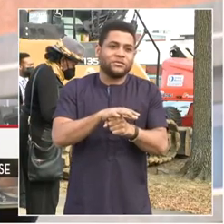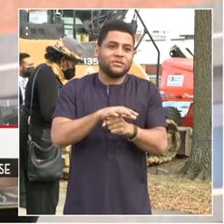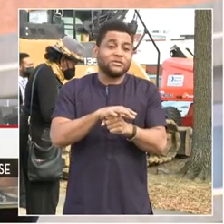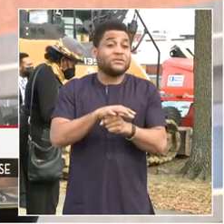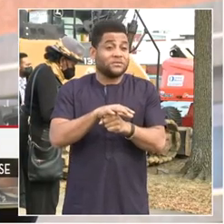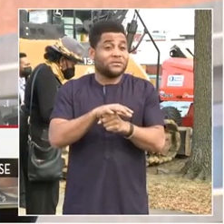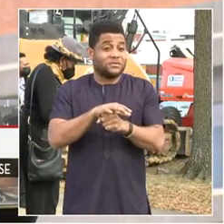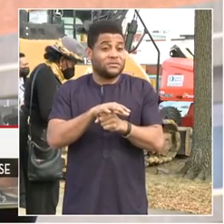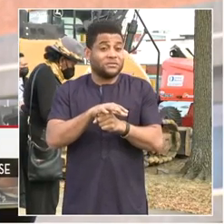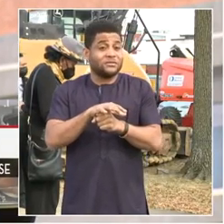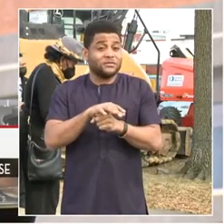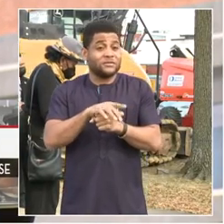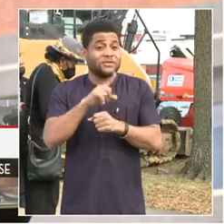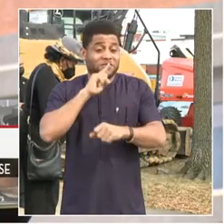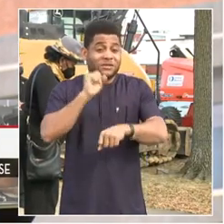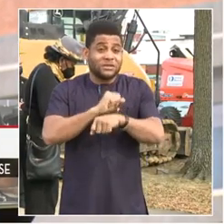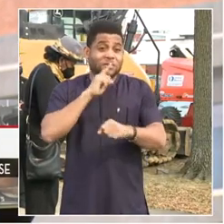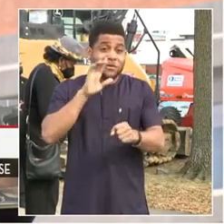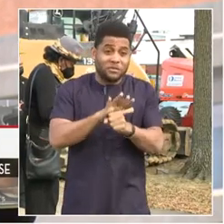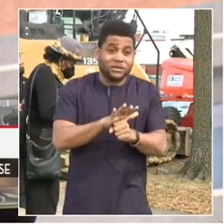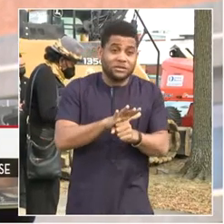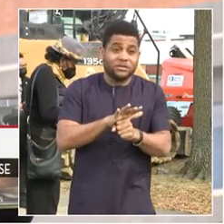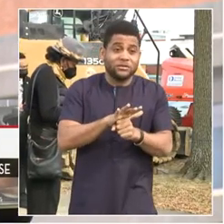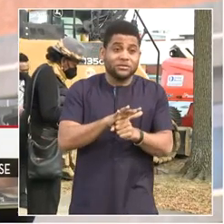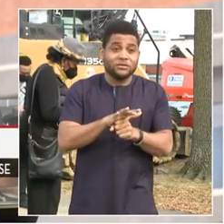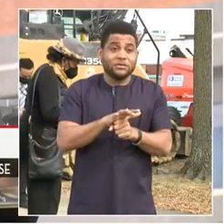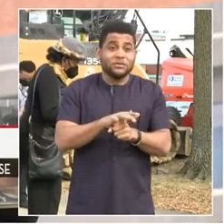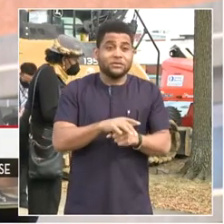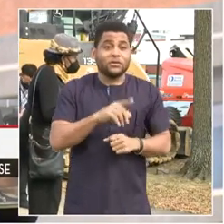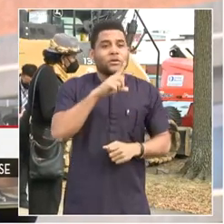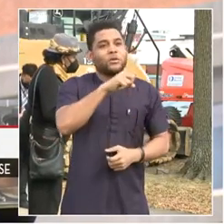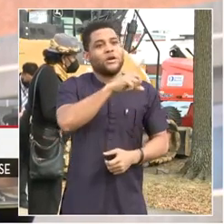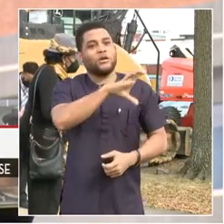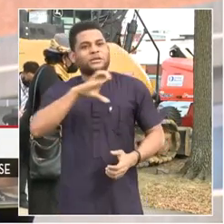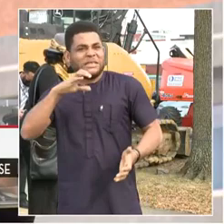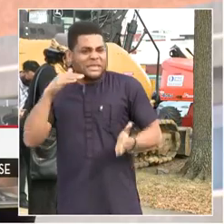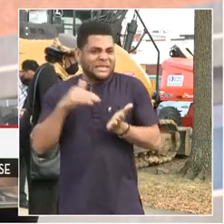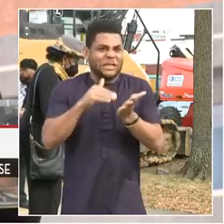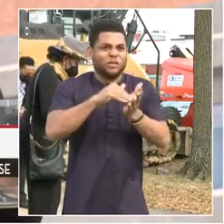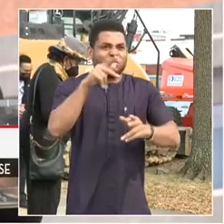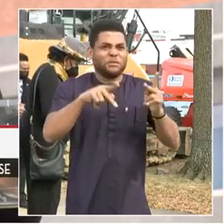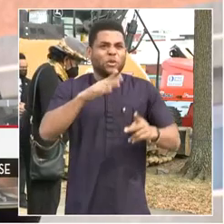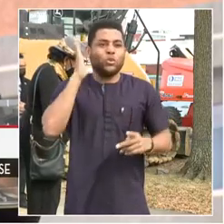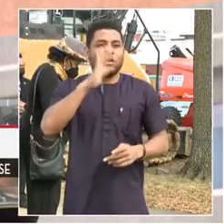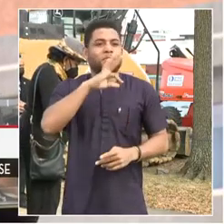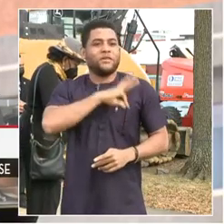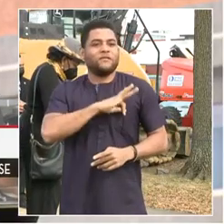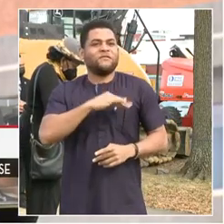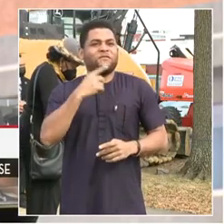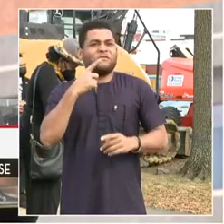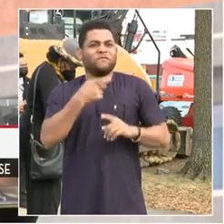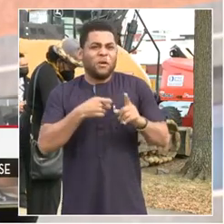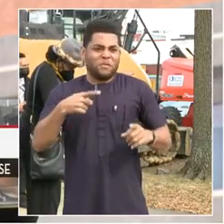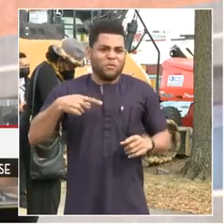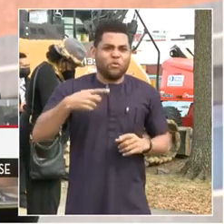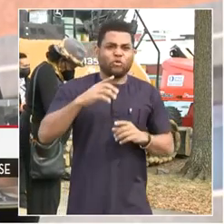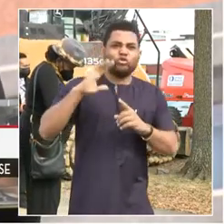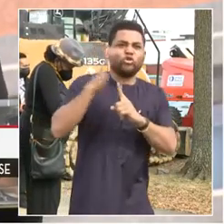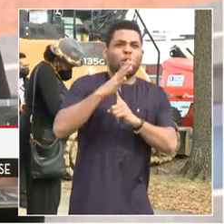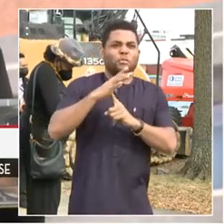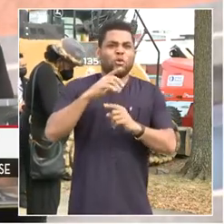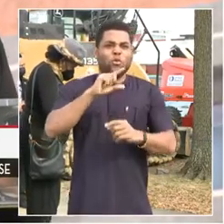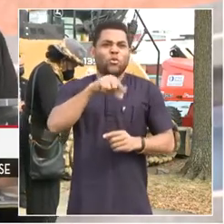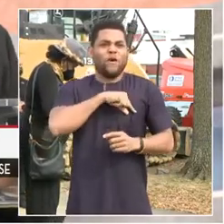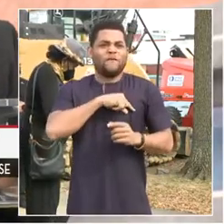being dedicated, because there are thousands and hundreds of thousands of people that's going to benefit from this quality healthcare system right here in Ward 8. You know, we have some of the